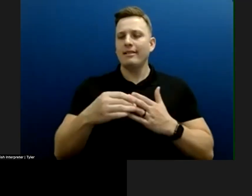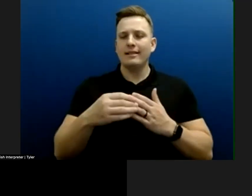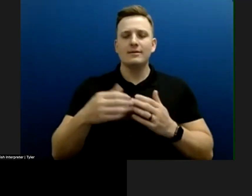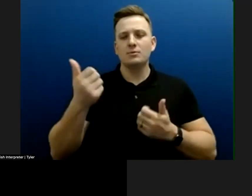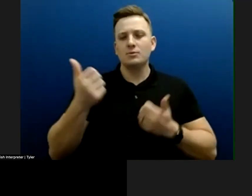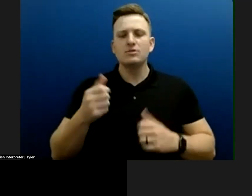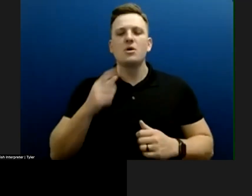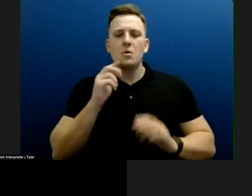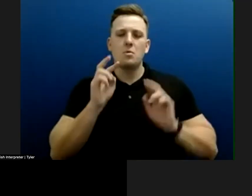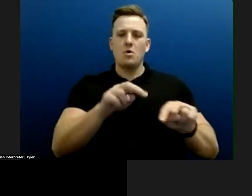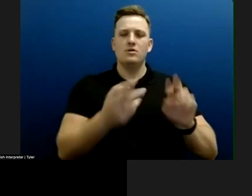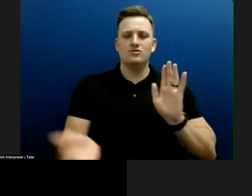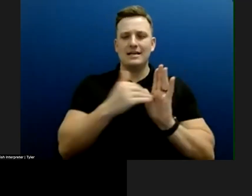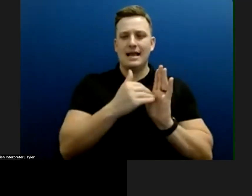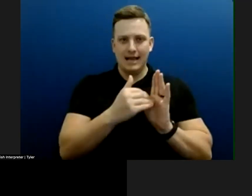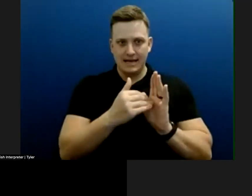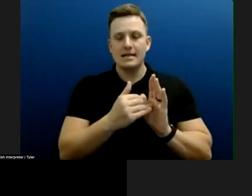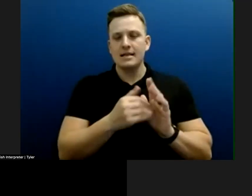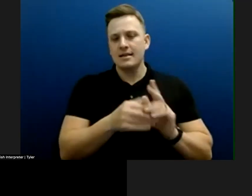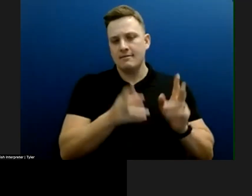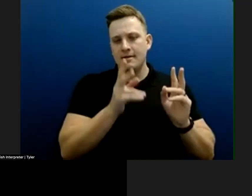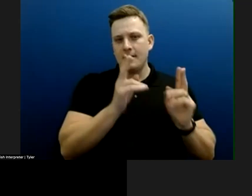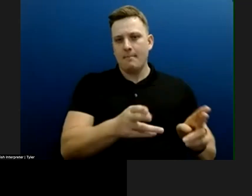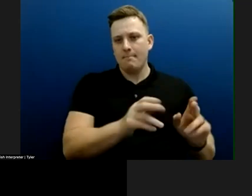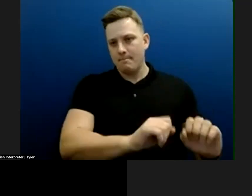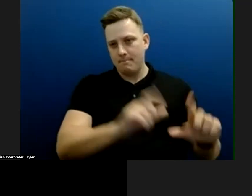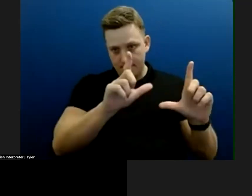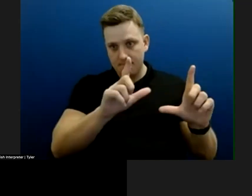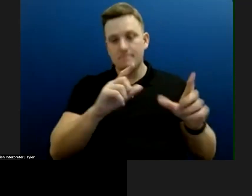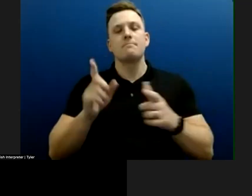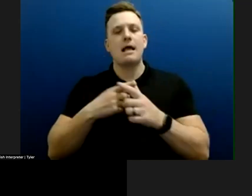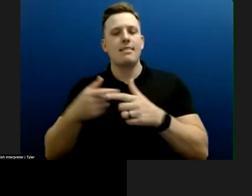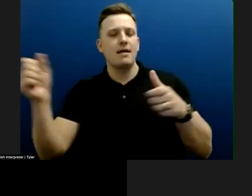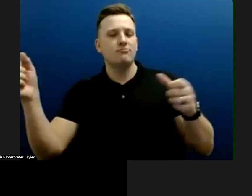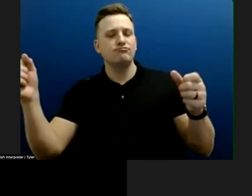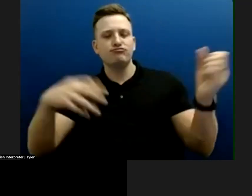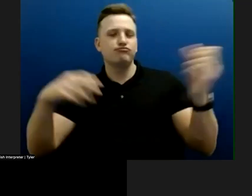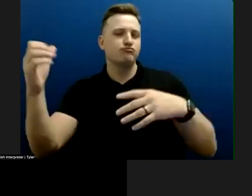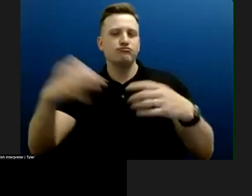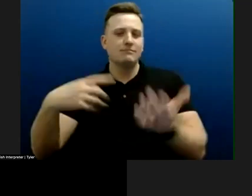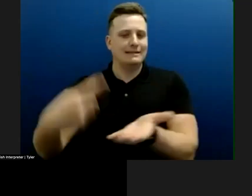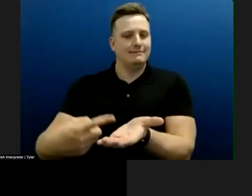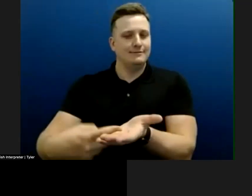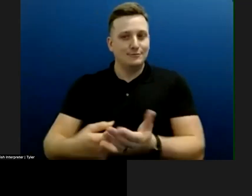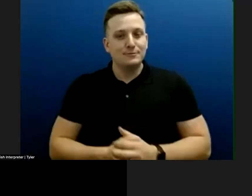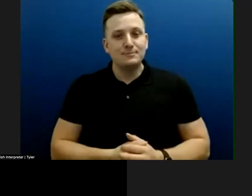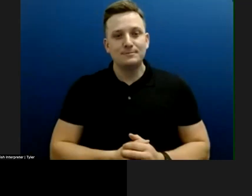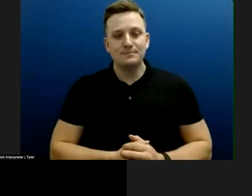Ingrid, and then I'll invite you to throw in some ideas about the interaction.